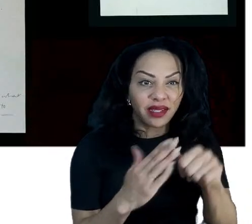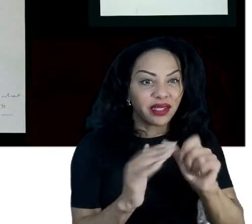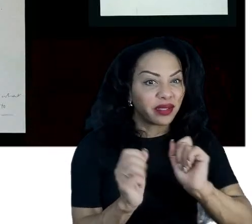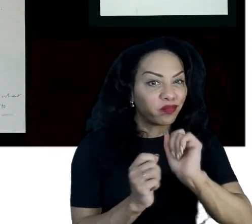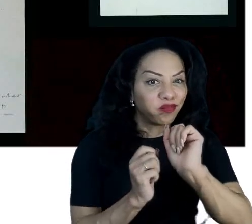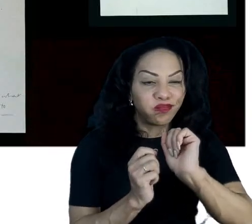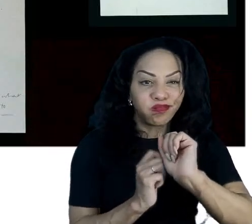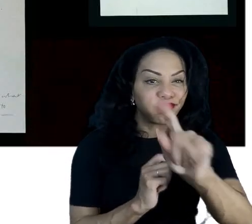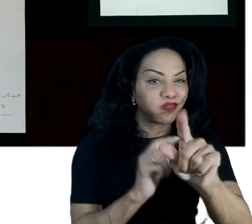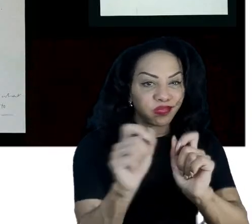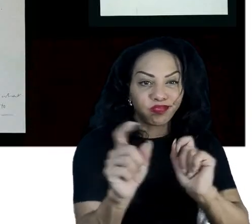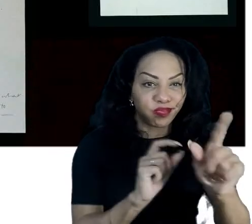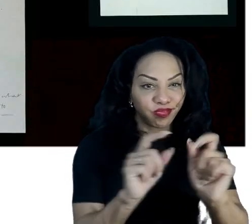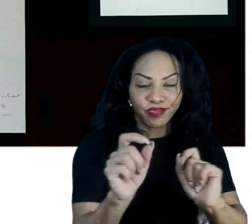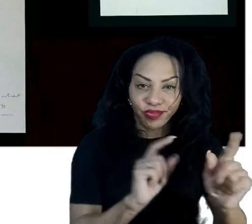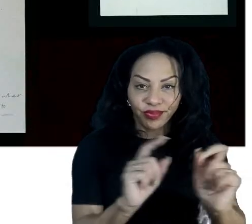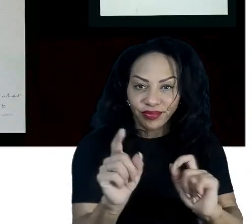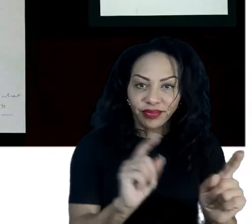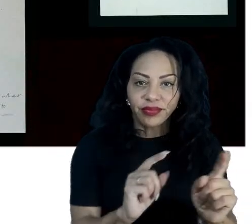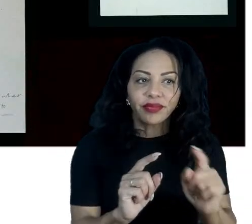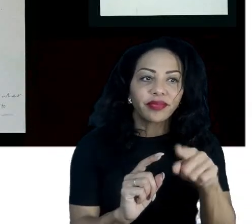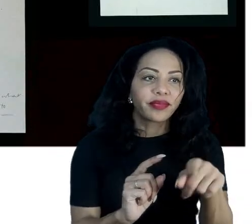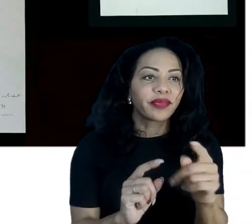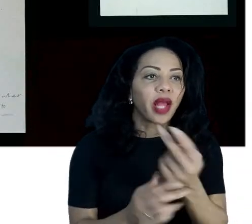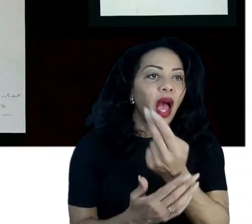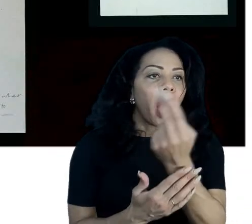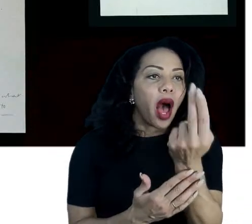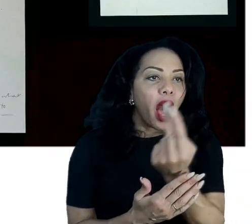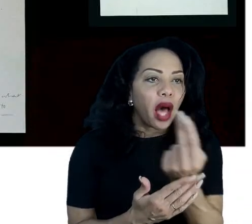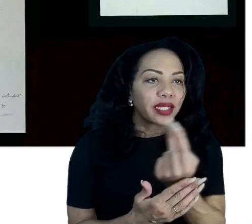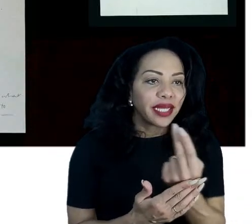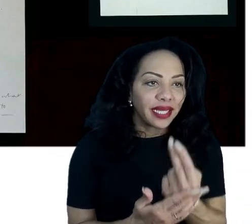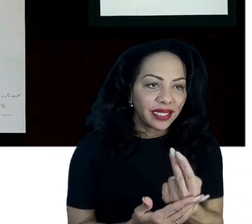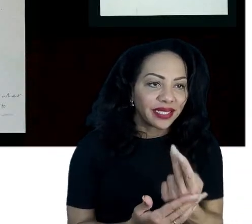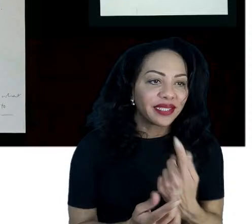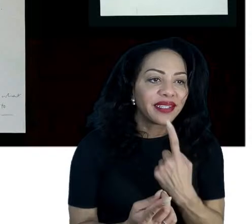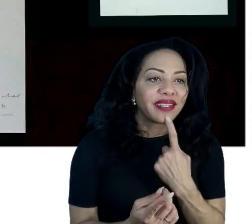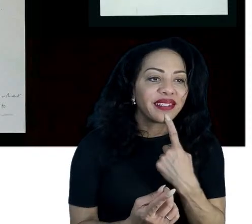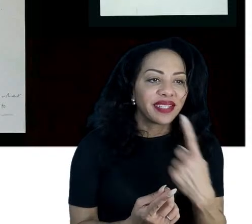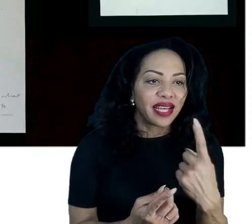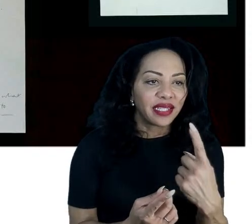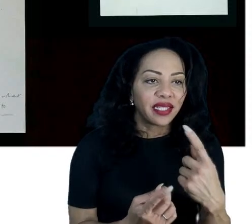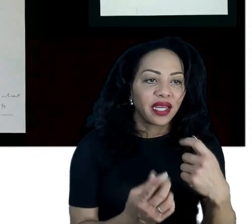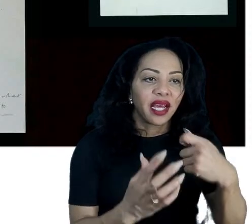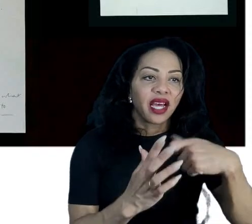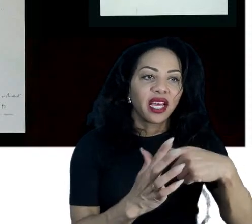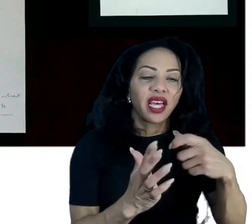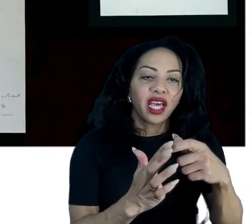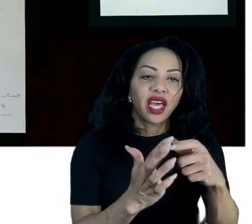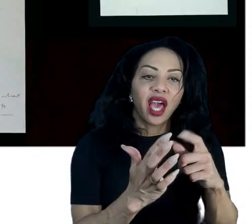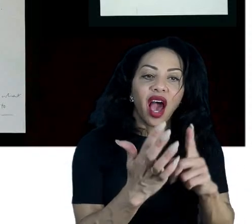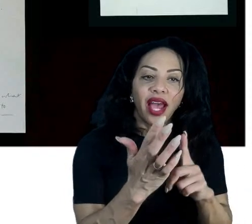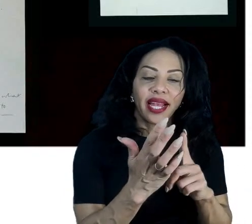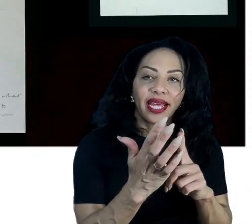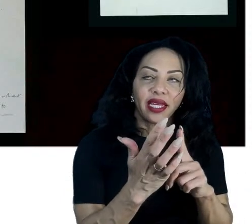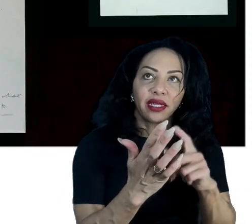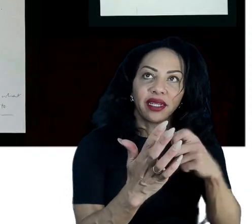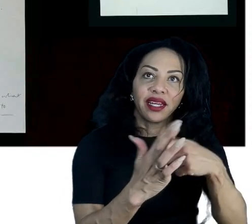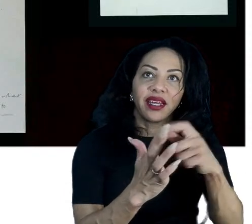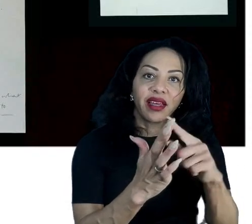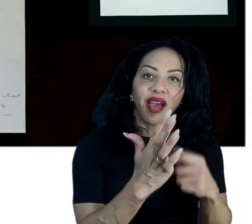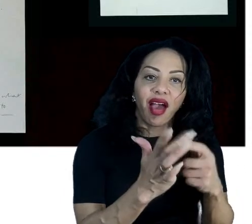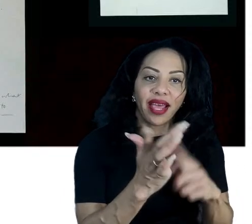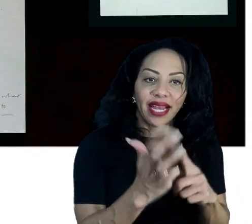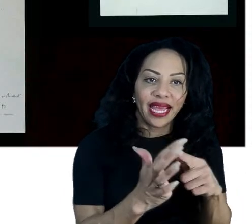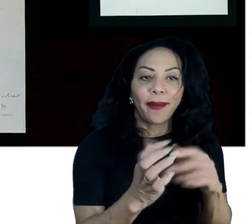And artist Kylie Banyard acknowledges the object life of archives that she works with, and she describes her process